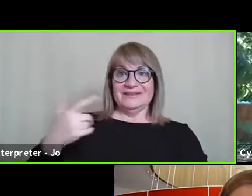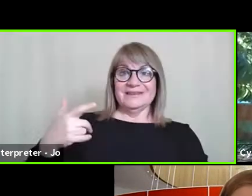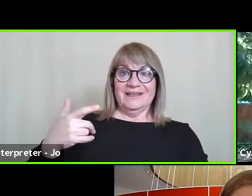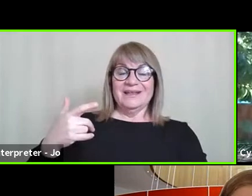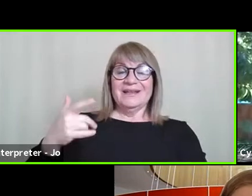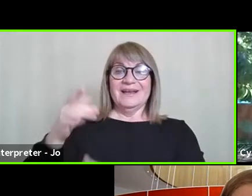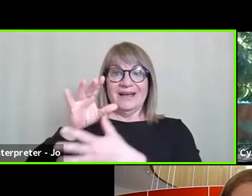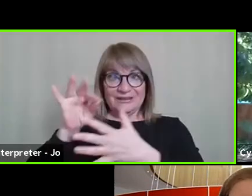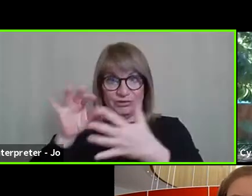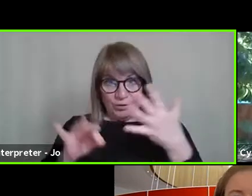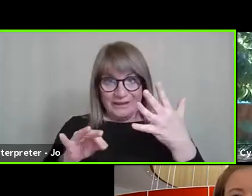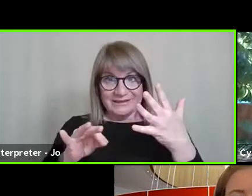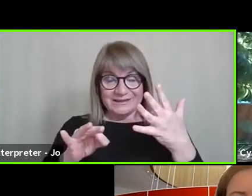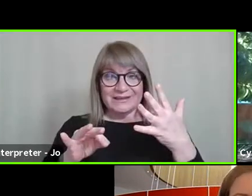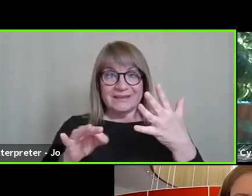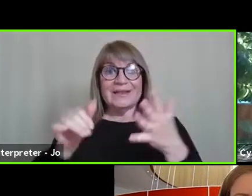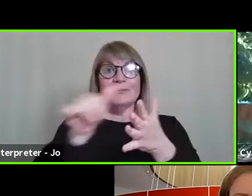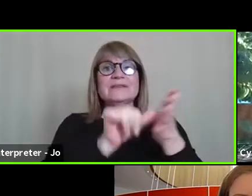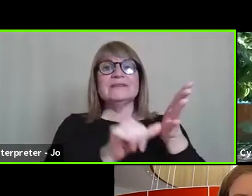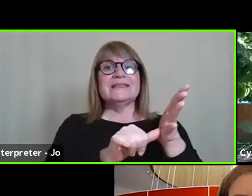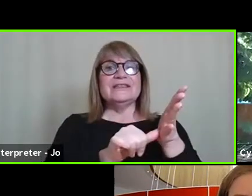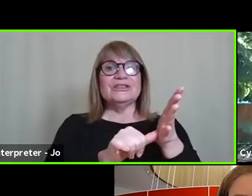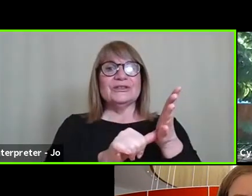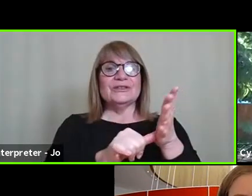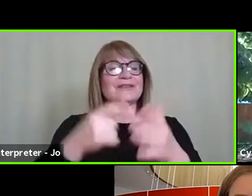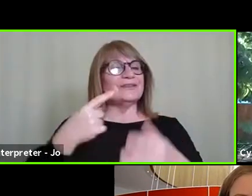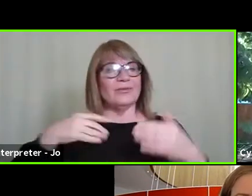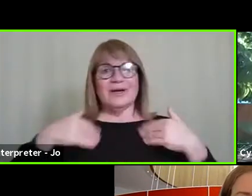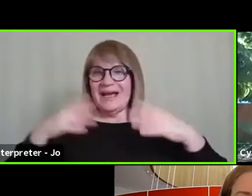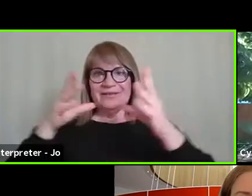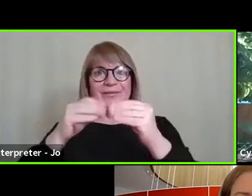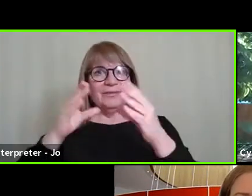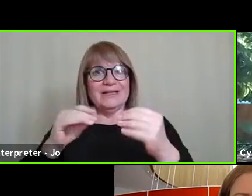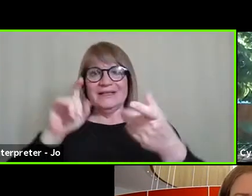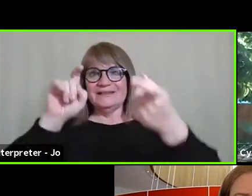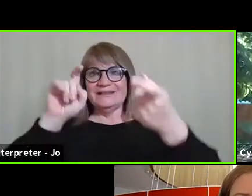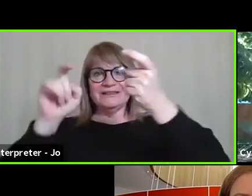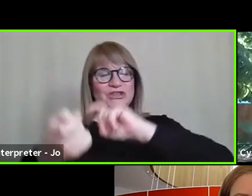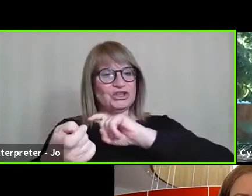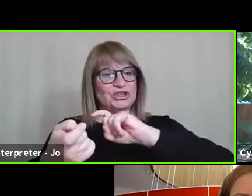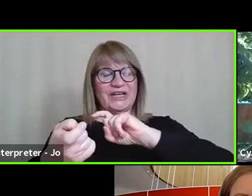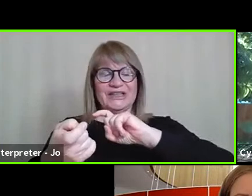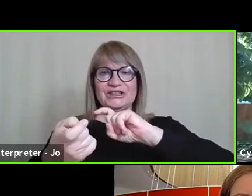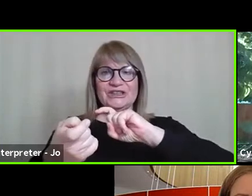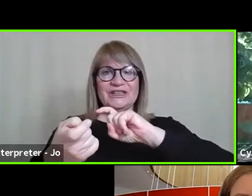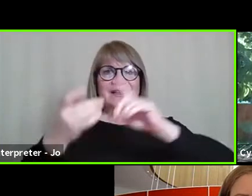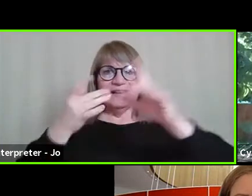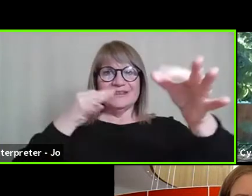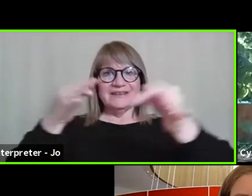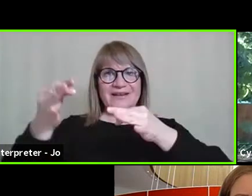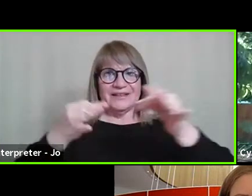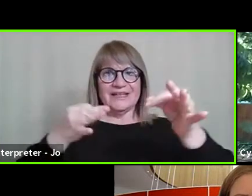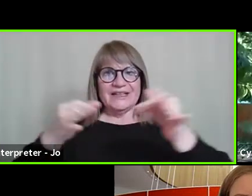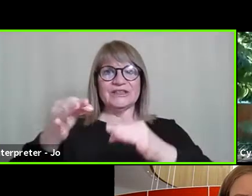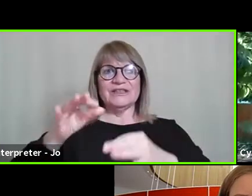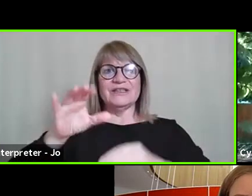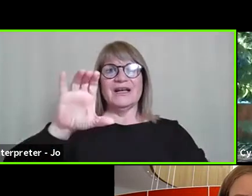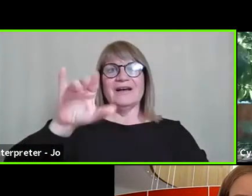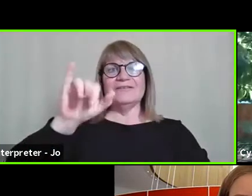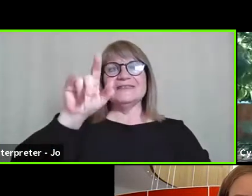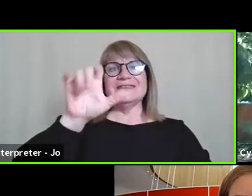perform so they had a meeting to reclassify tubal ligations into necessary